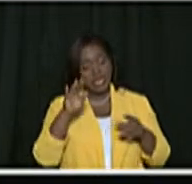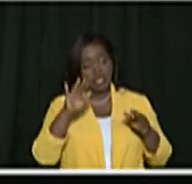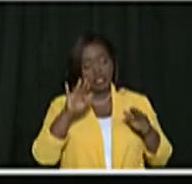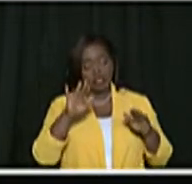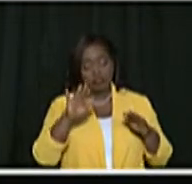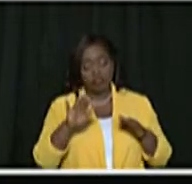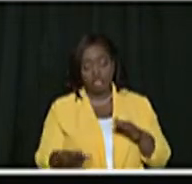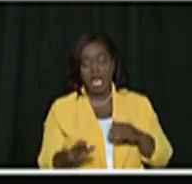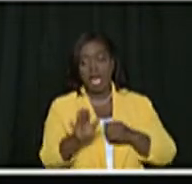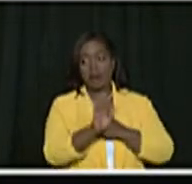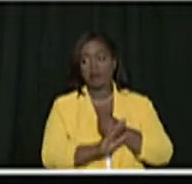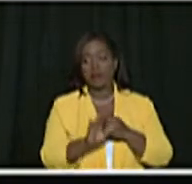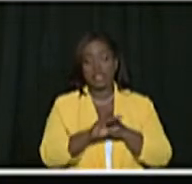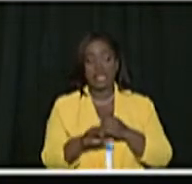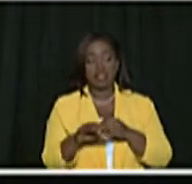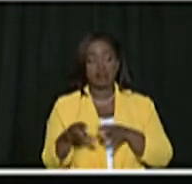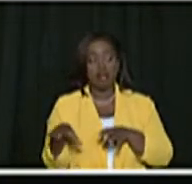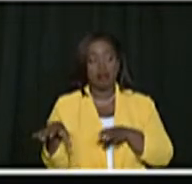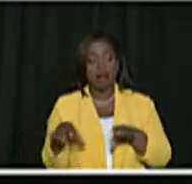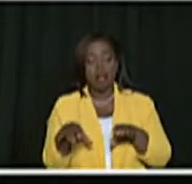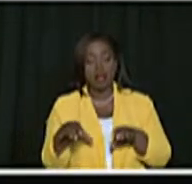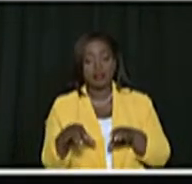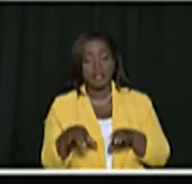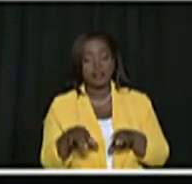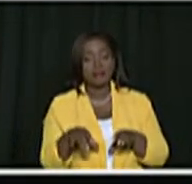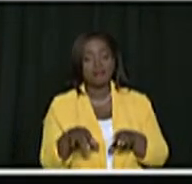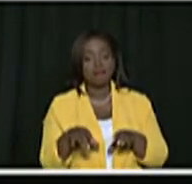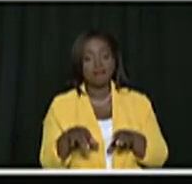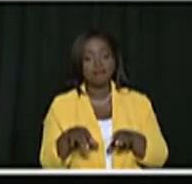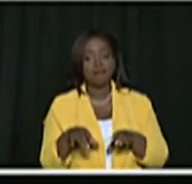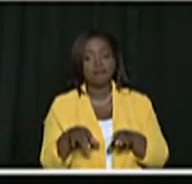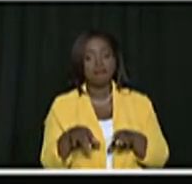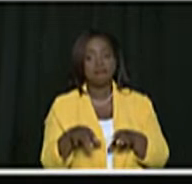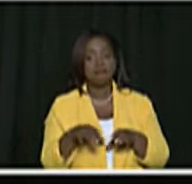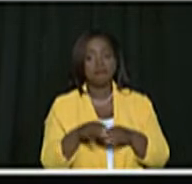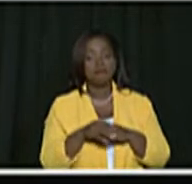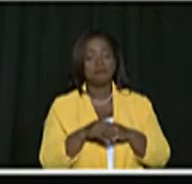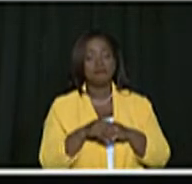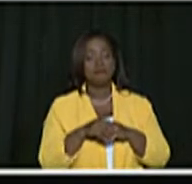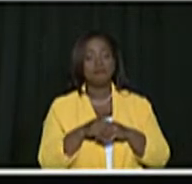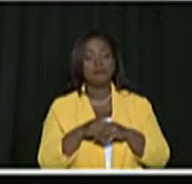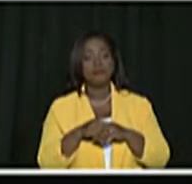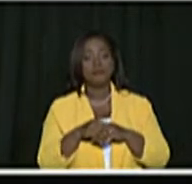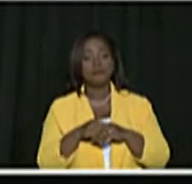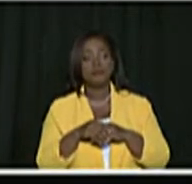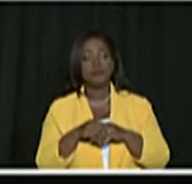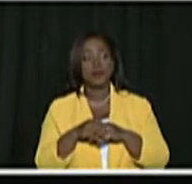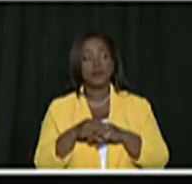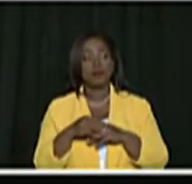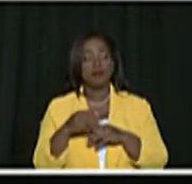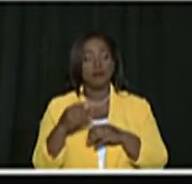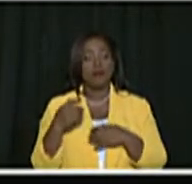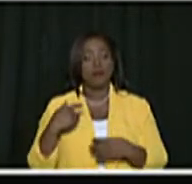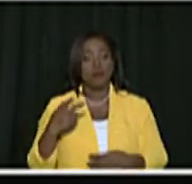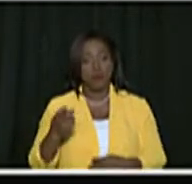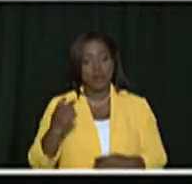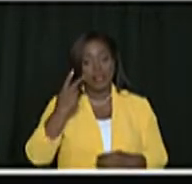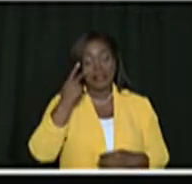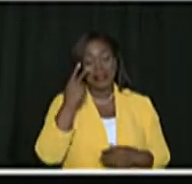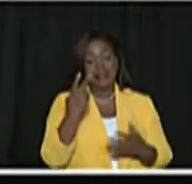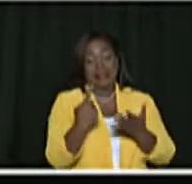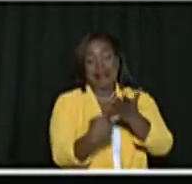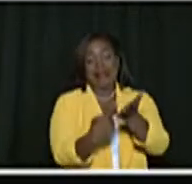gives the judge an option of a correctional order. There have been legal